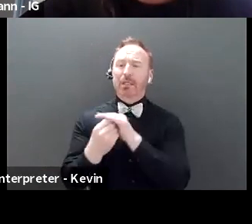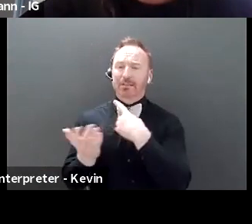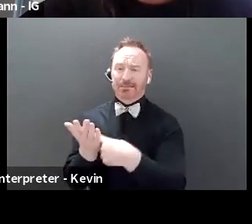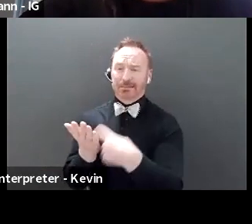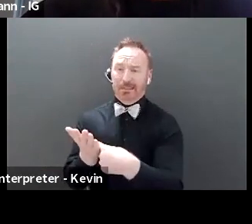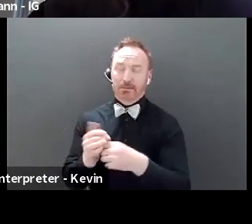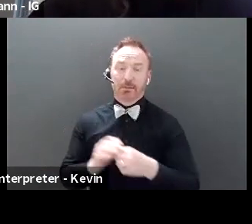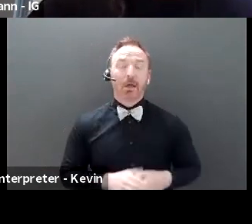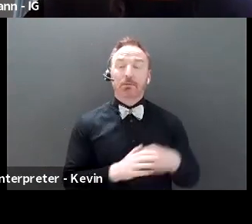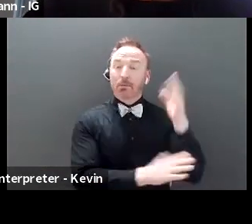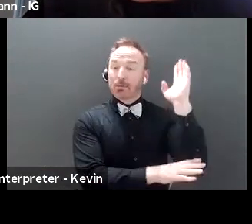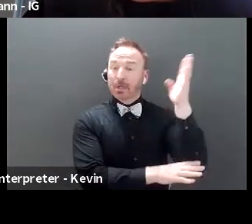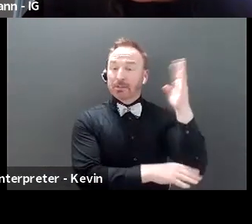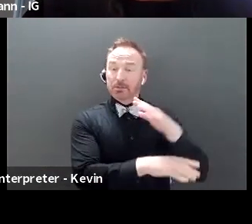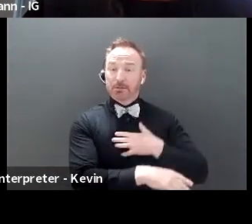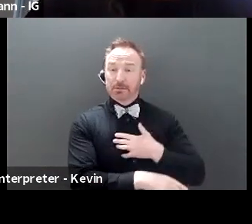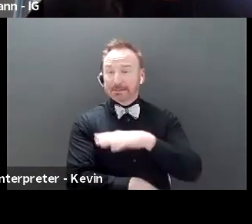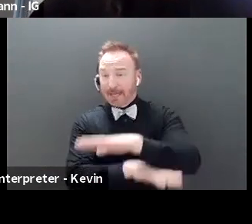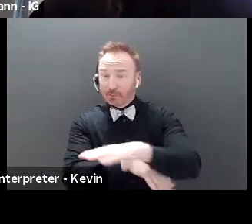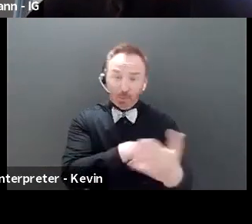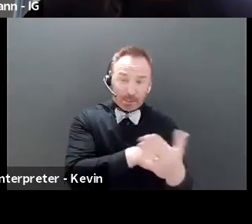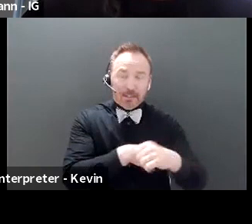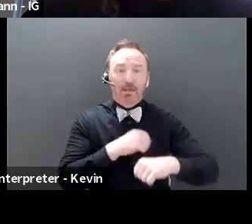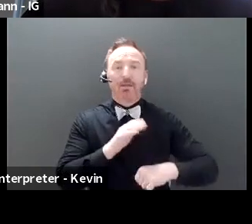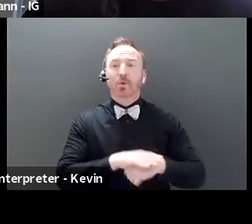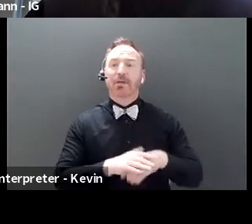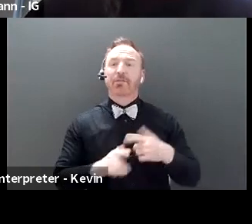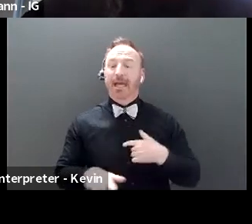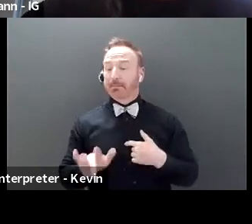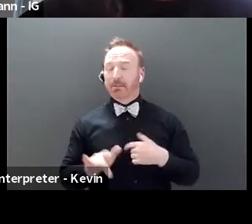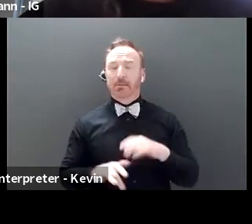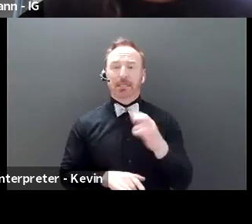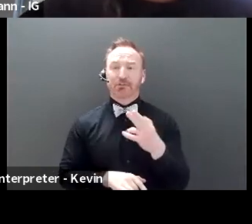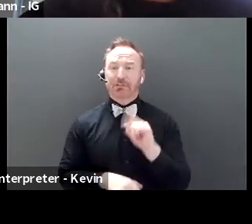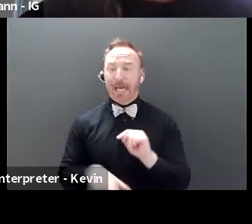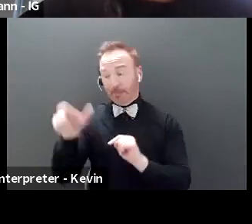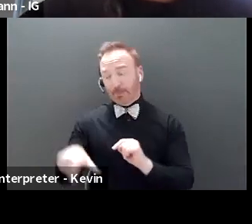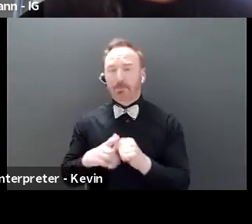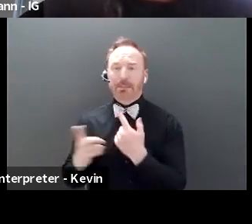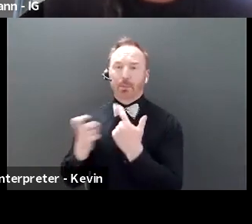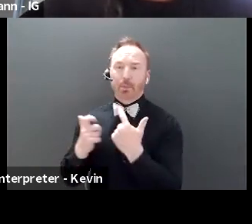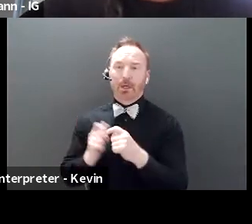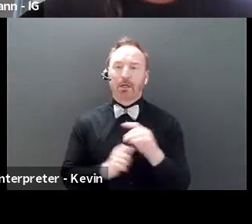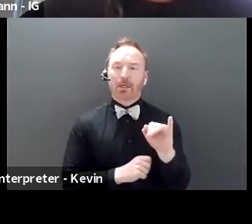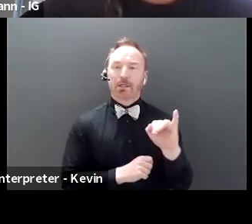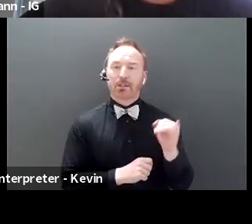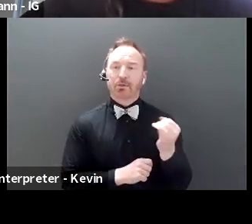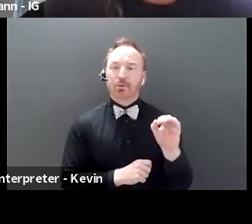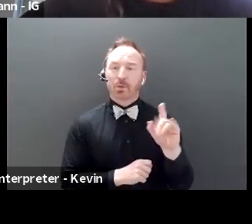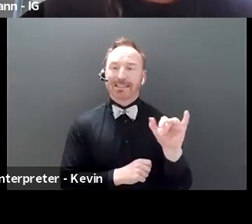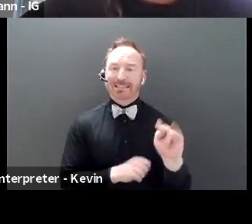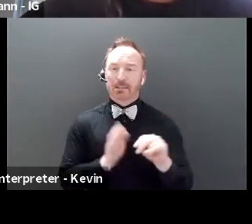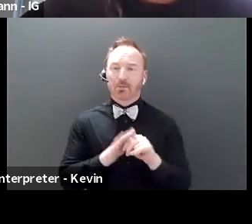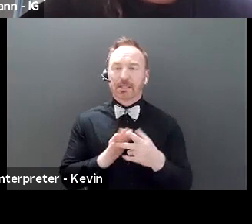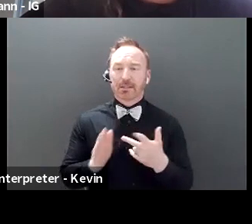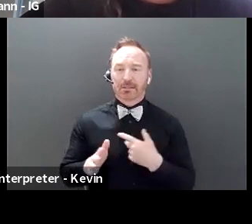our presentation today, again, there's that chat functionality. You can ask questions. Jordan will be monitoring the chat, and I'll leave some spots